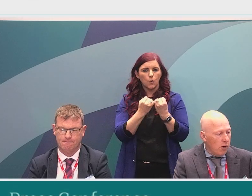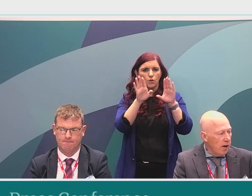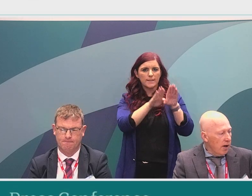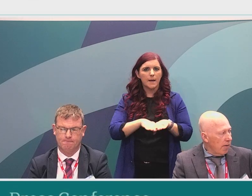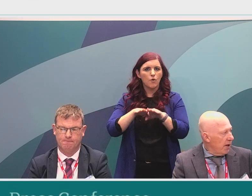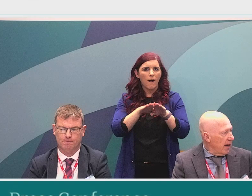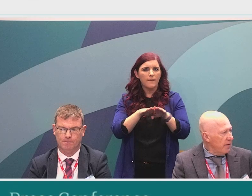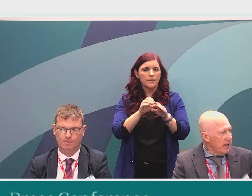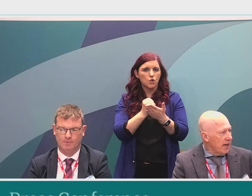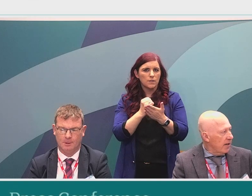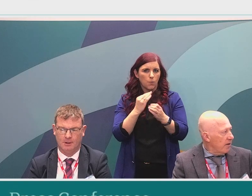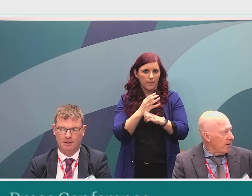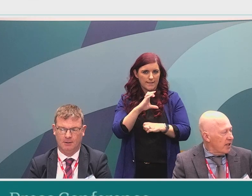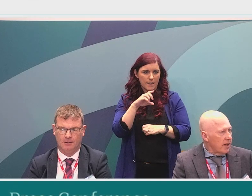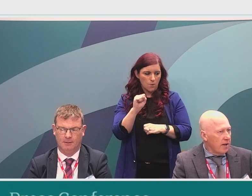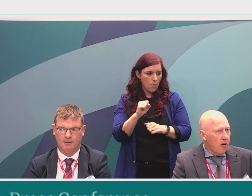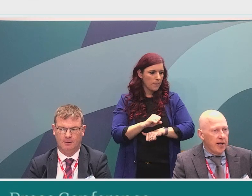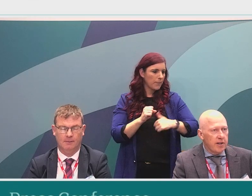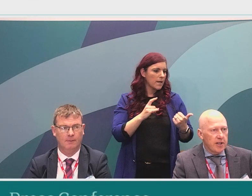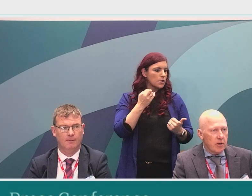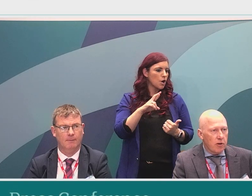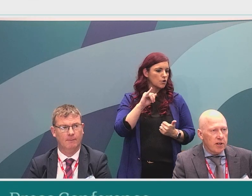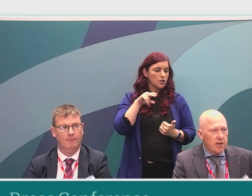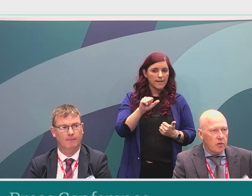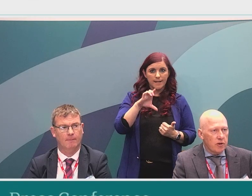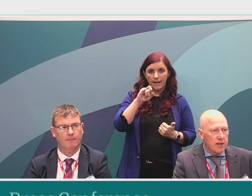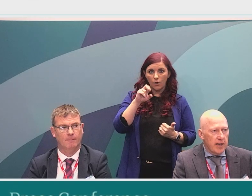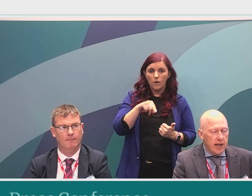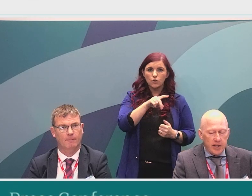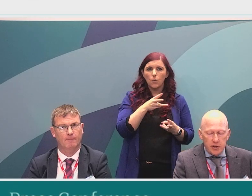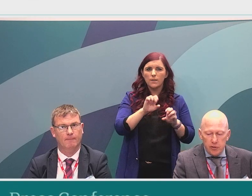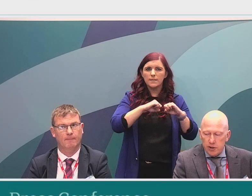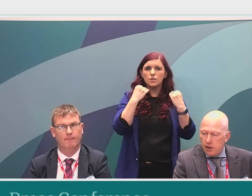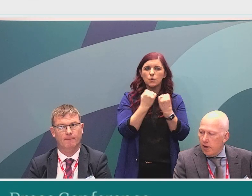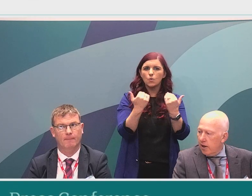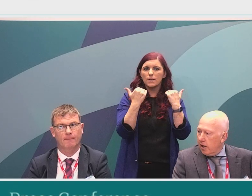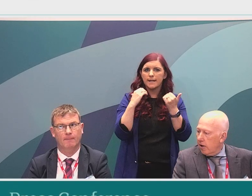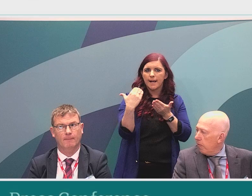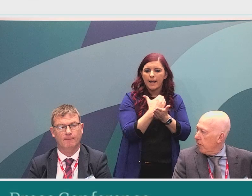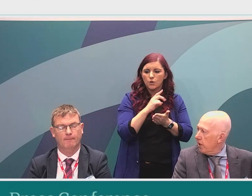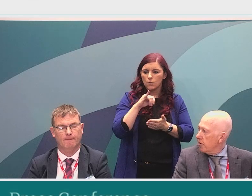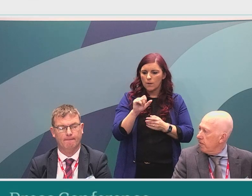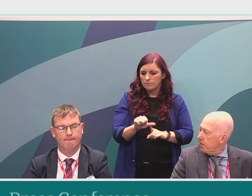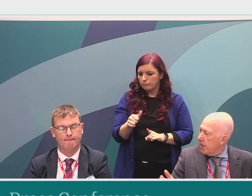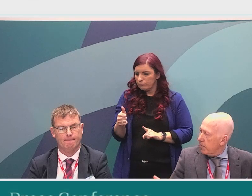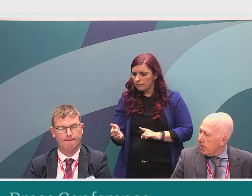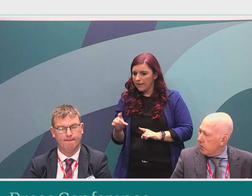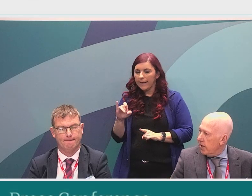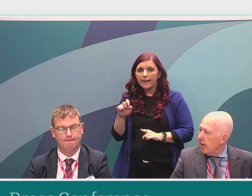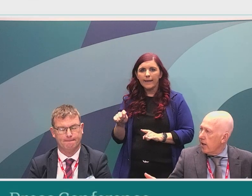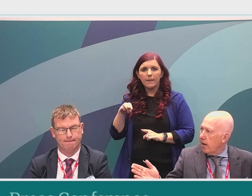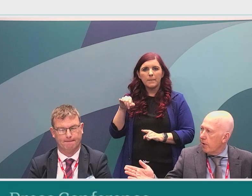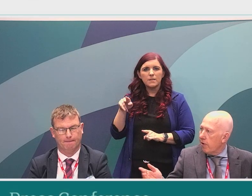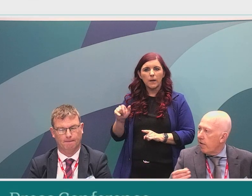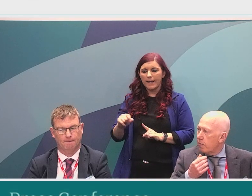CSO. On my left is Dr. Jessica Coyne. Jessica works in our Social Data Collection Unit. And on my right, I've Keith McSweeney